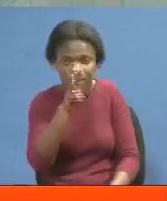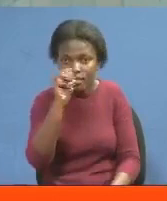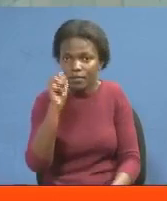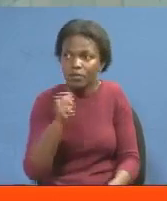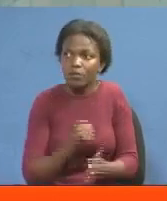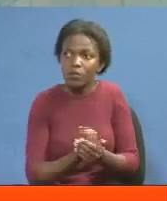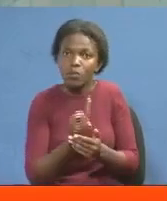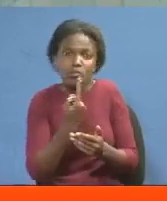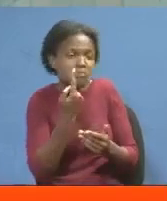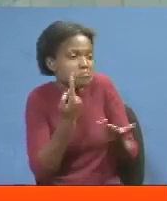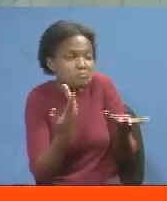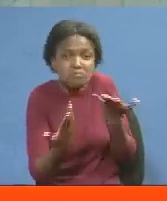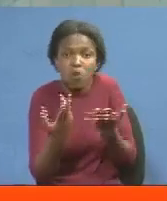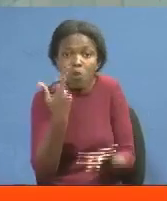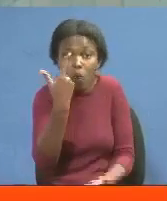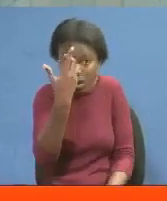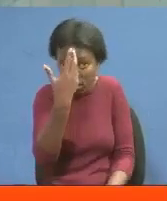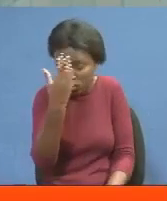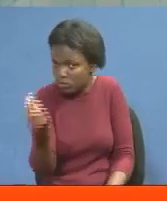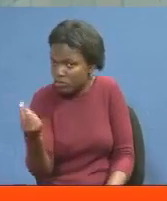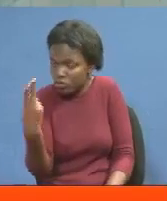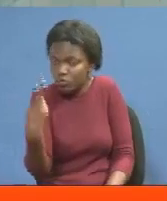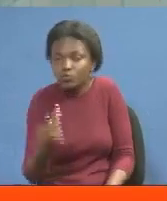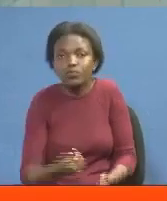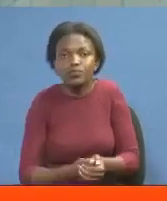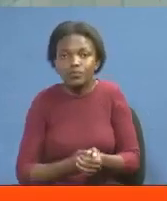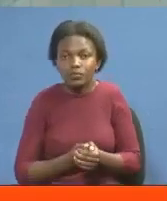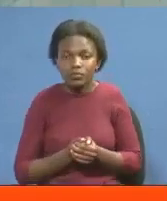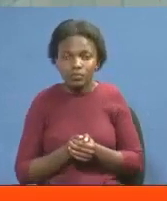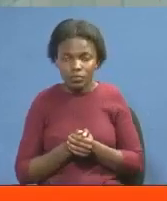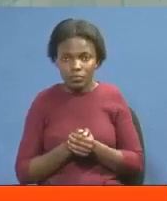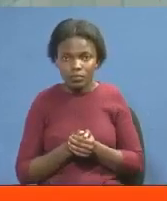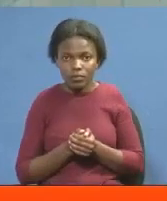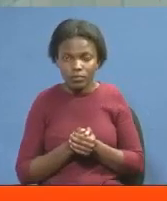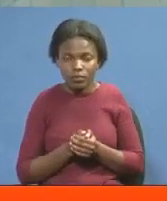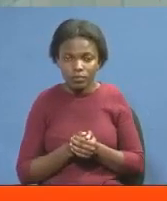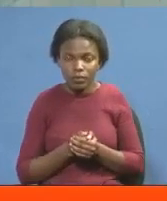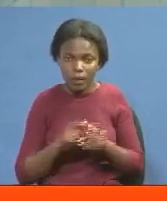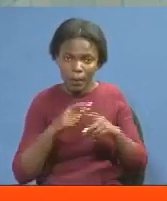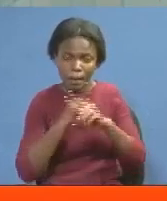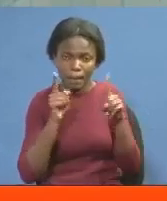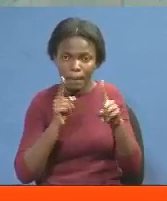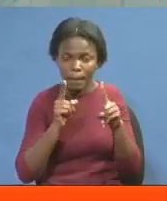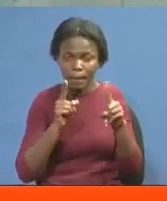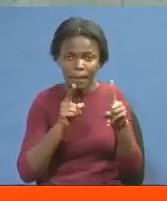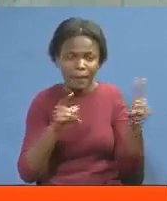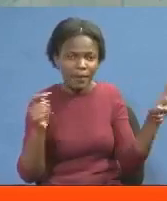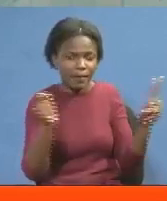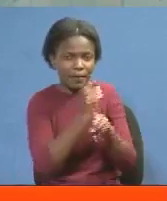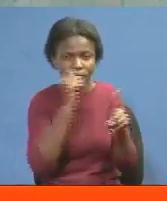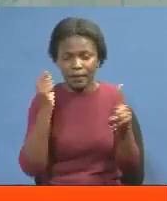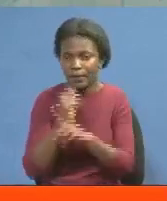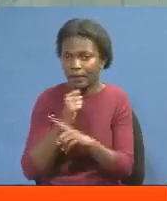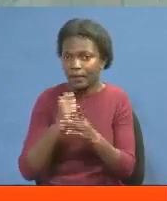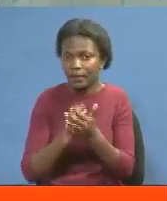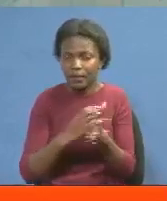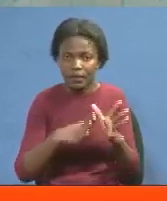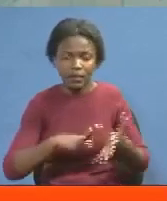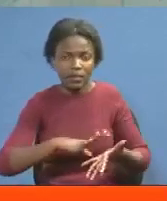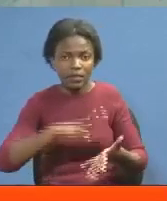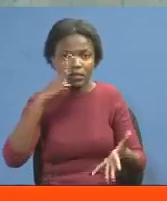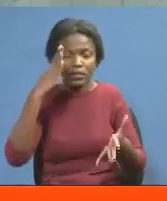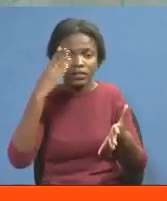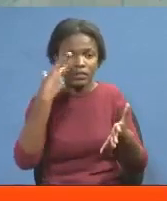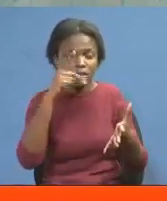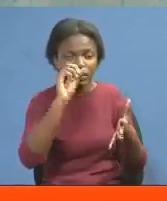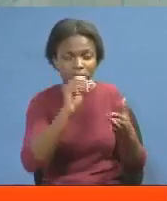you know, one or two of them. Mm-hmm. Truly can be that massive. However, the damage carried out by 10,